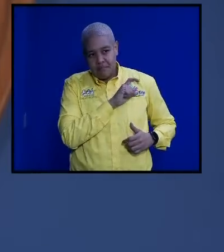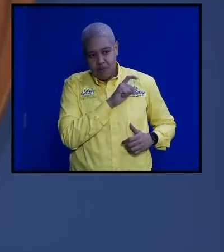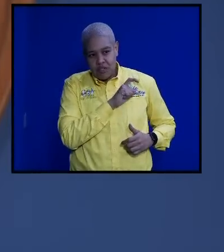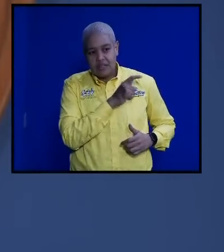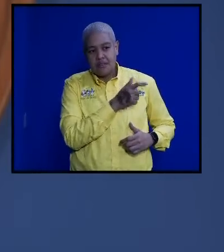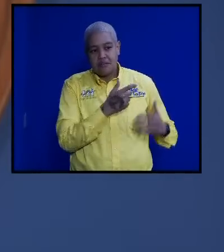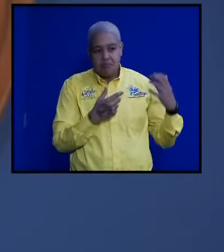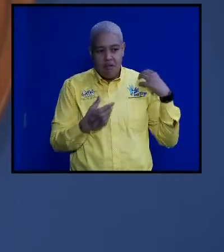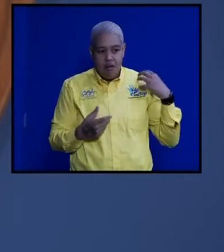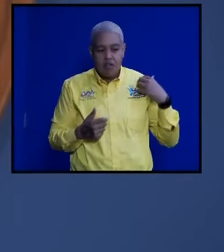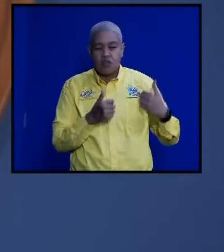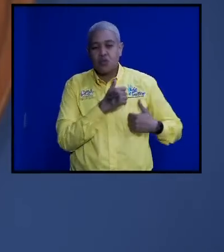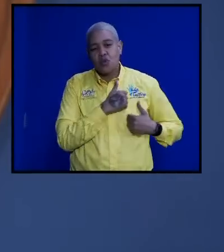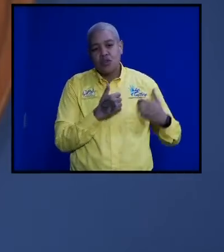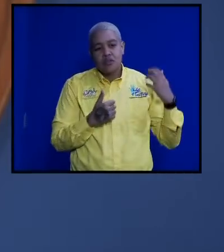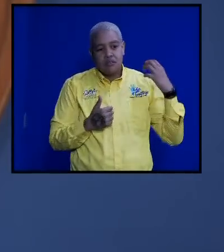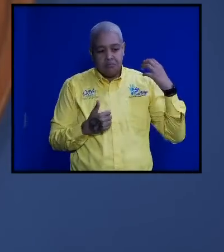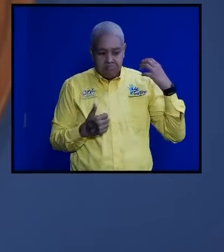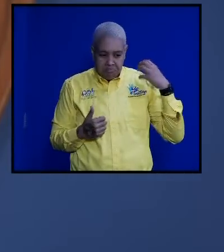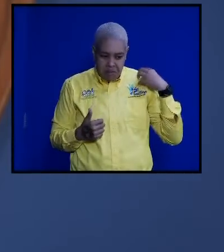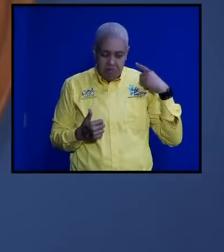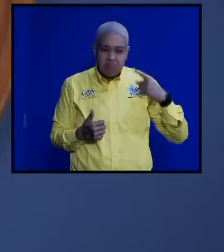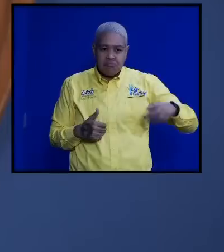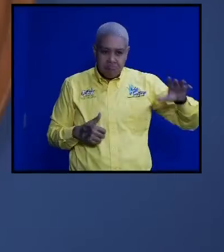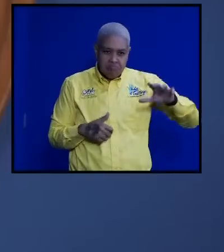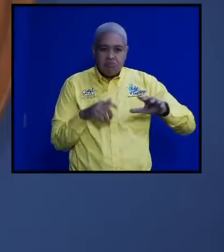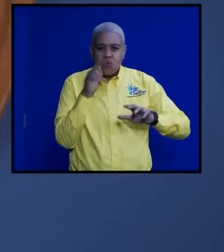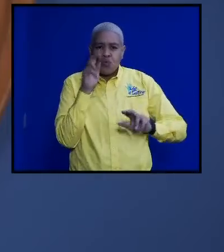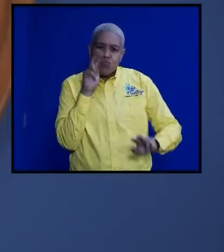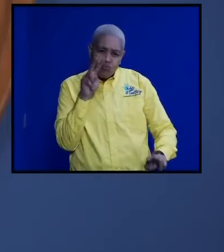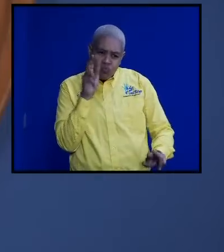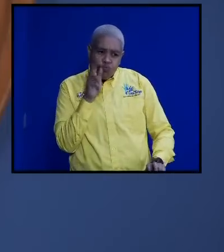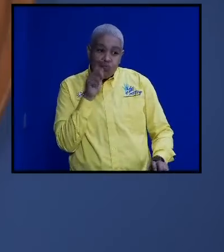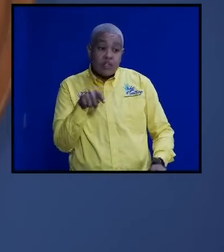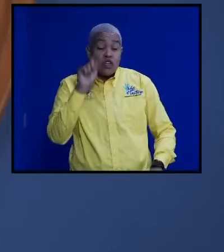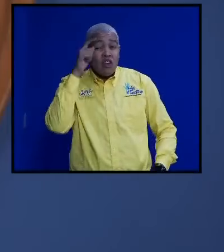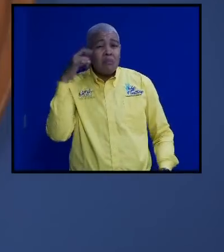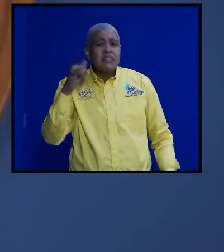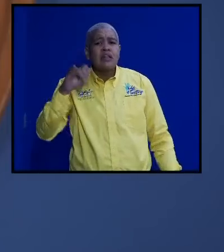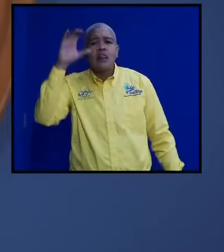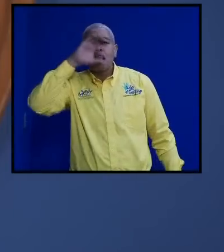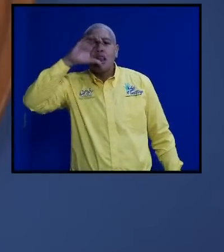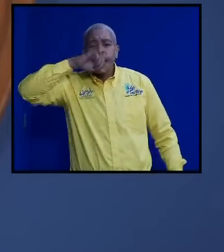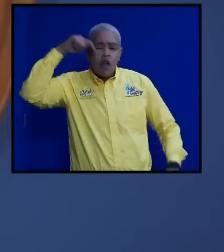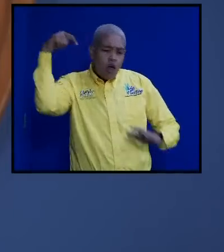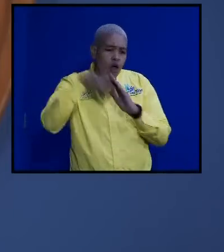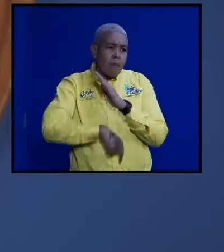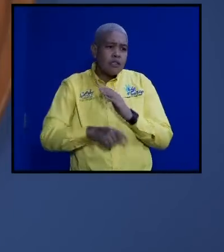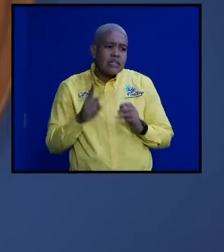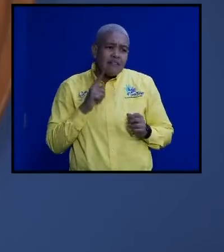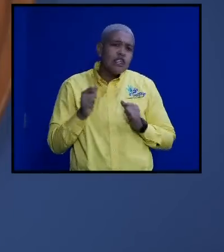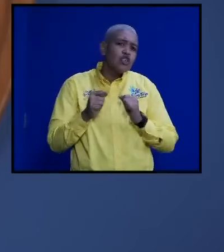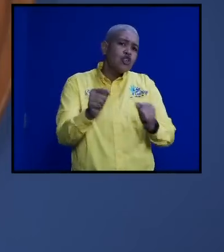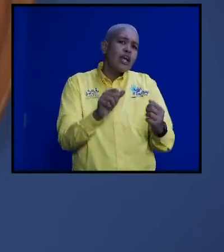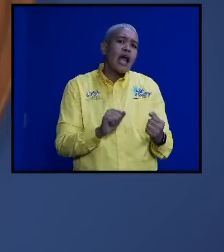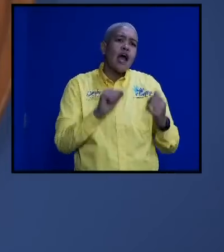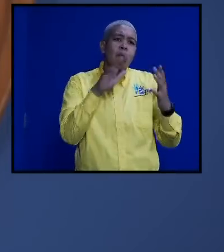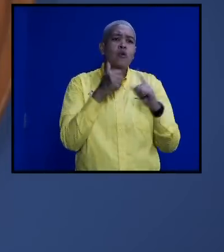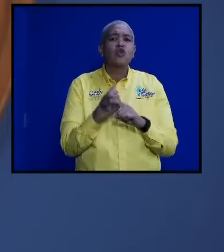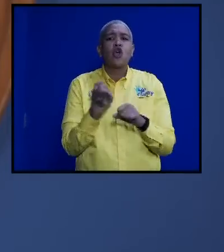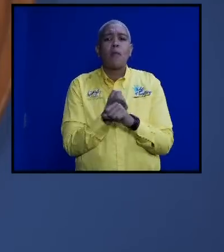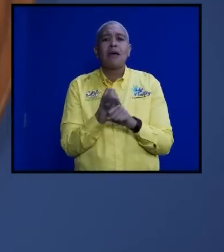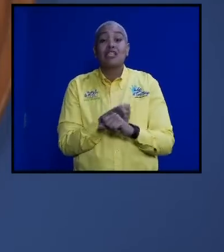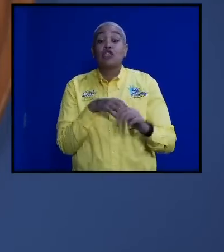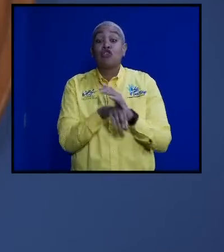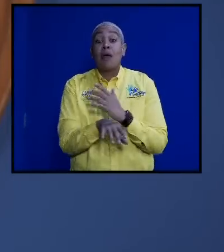media, Jamaican listening. This government continues to pursue a comprehensive and strategic approach to combating crime and